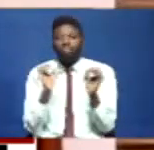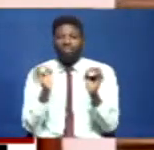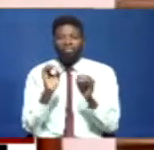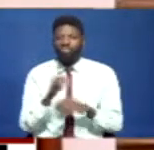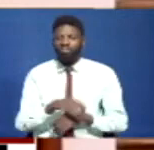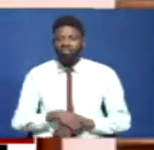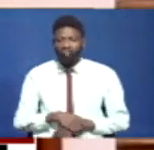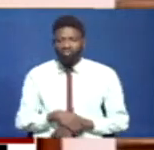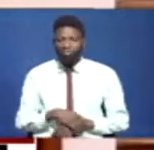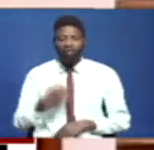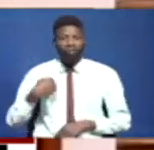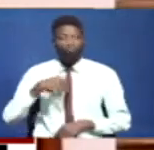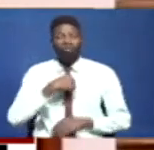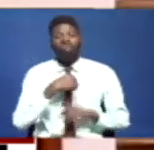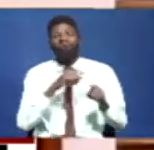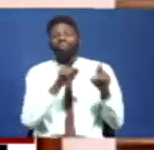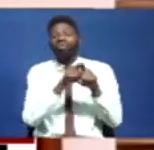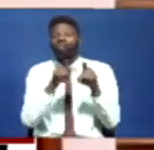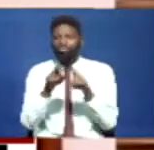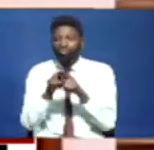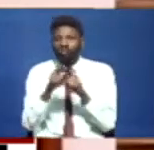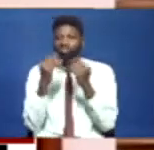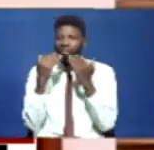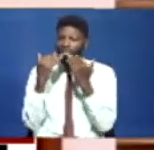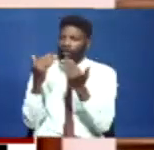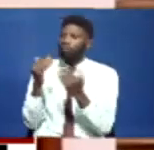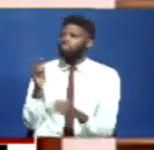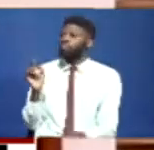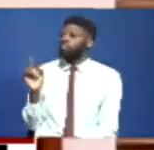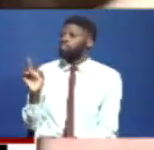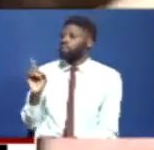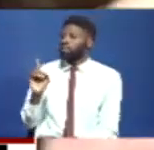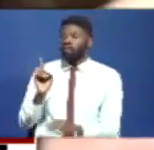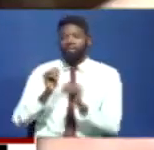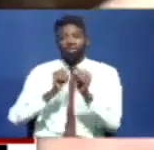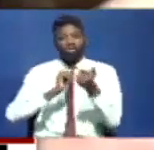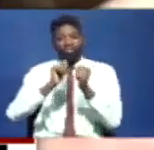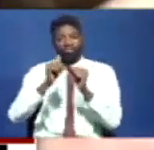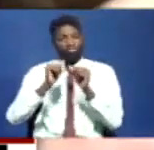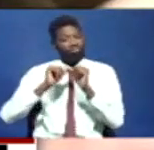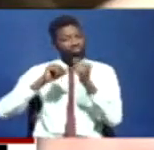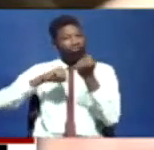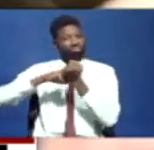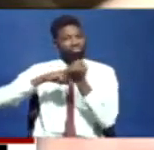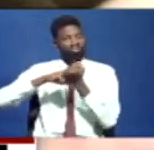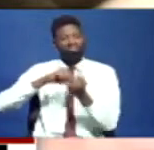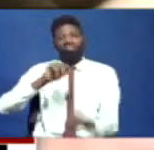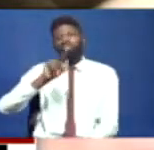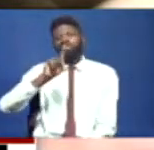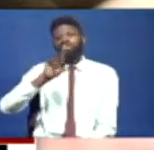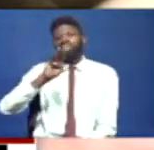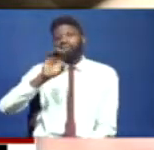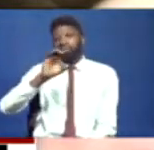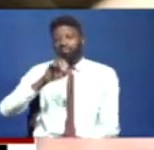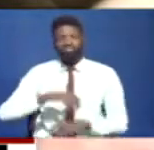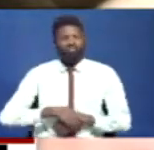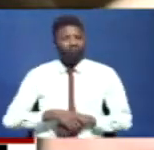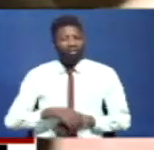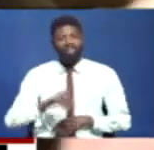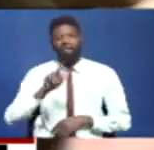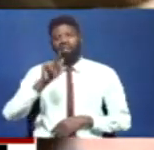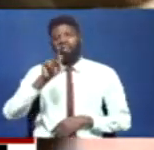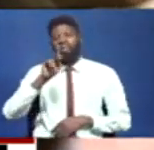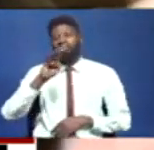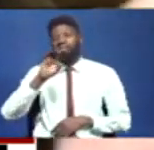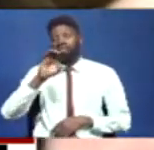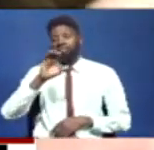We also thank the Minister of Sports for continued support to KBC. To KBC Board of Directors,